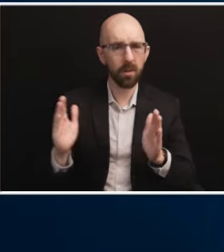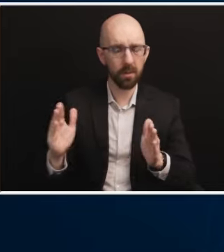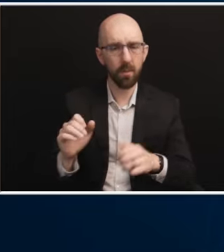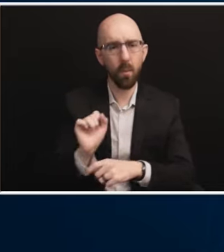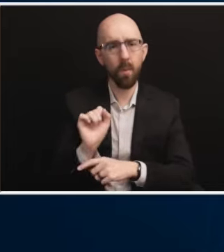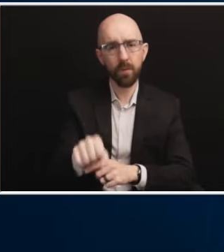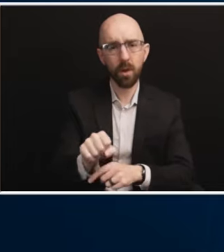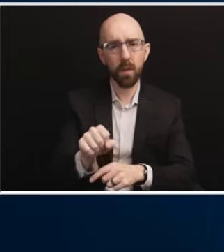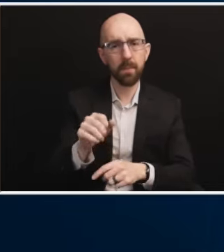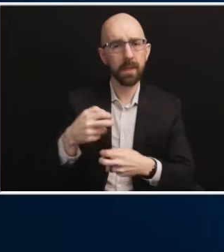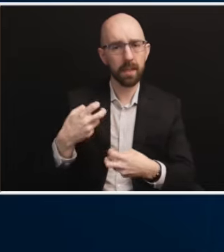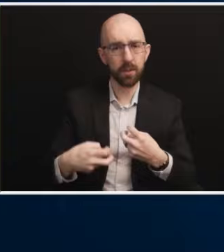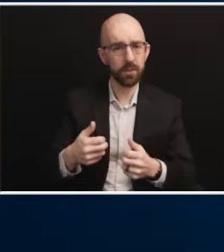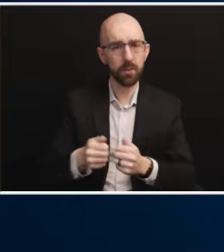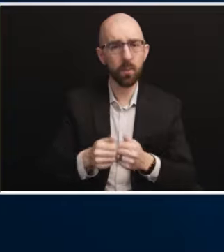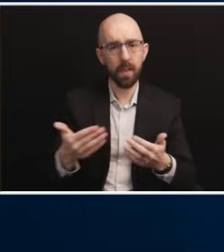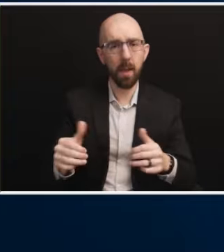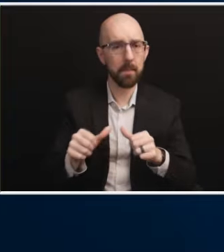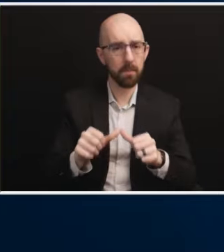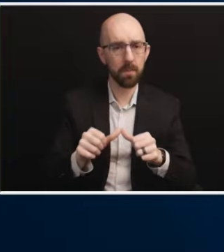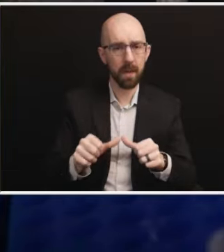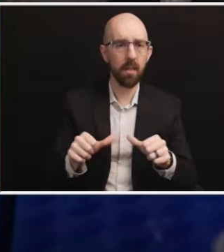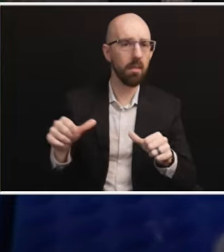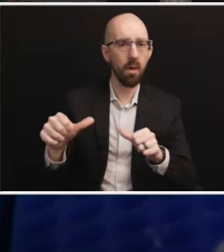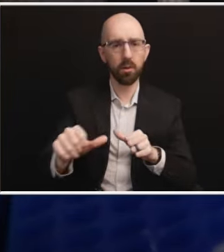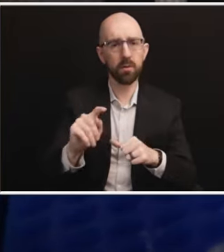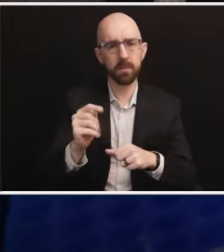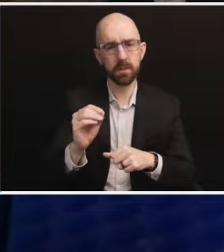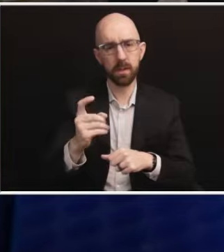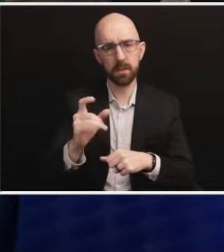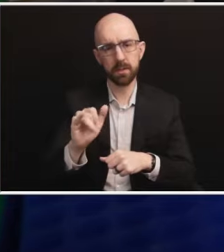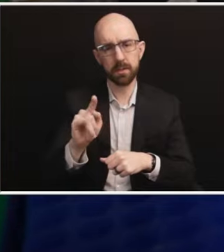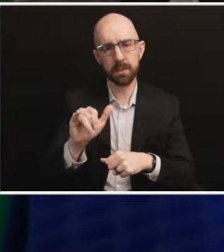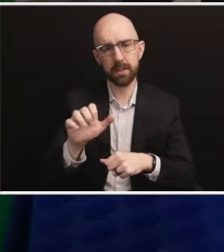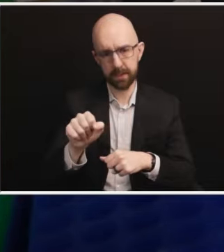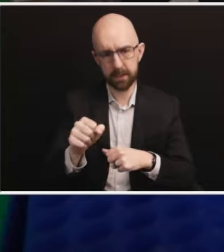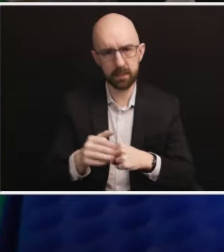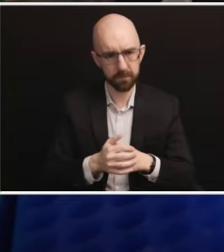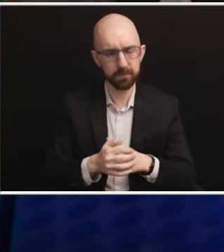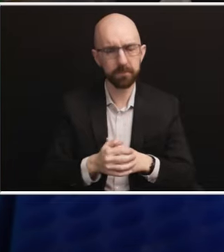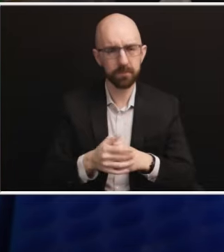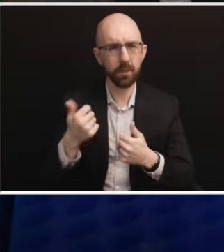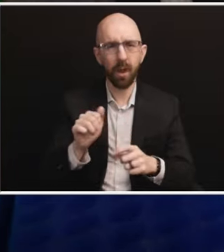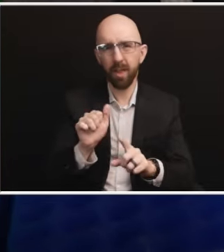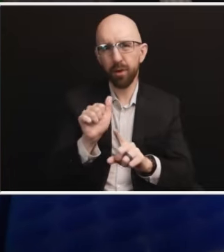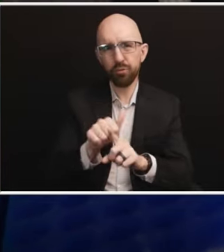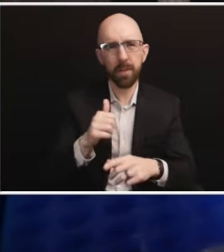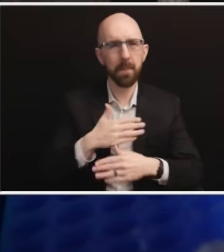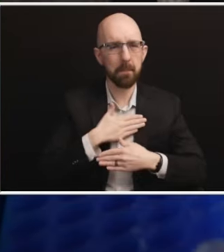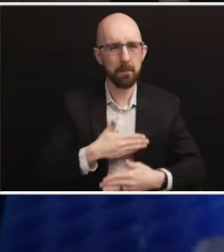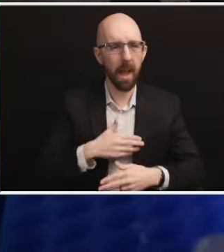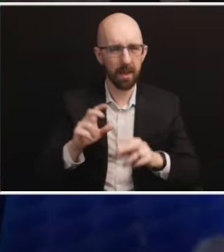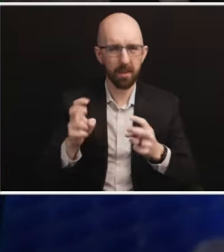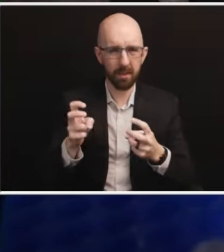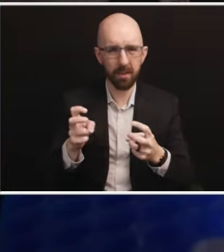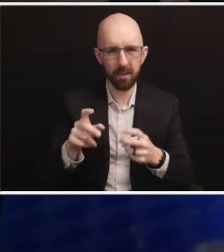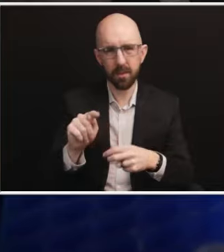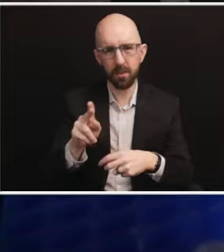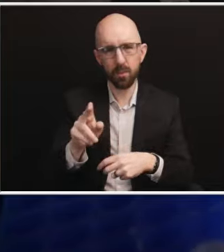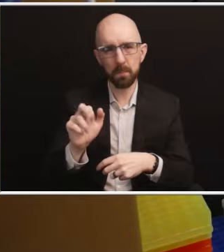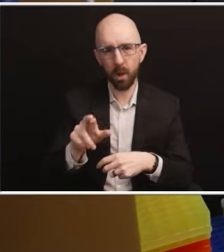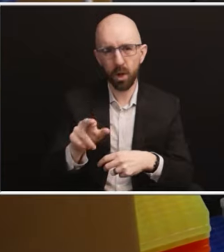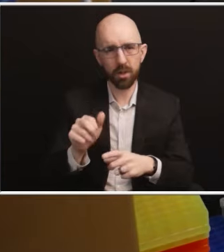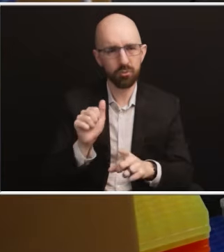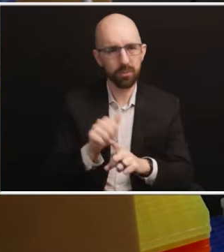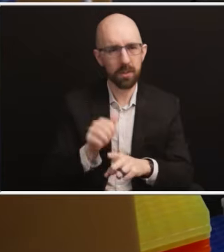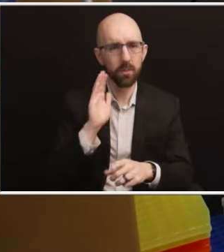without the permanent long-term toxicities. You're trying to trick the body. You're trying to trick the tumor, right, to get it in there so it lowers the